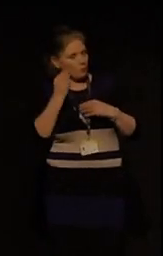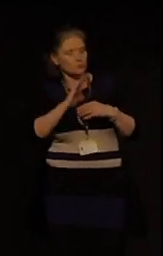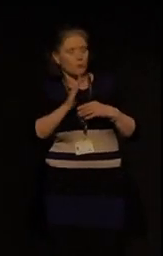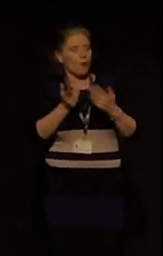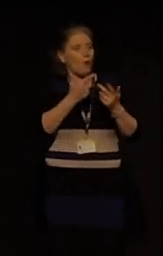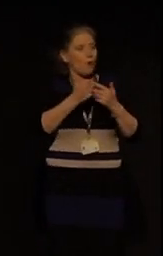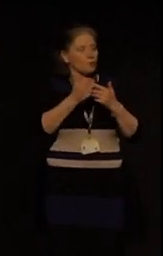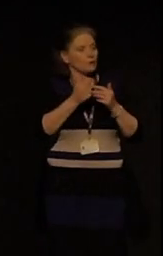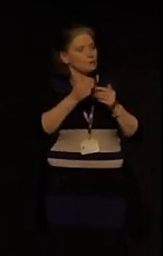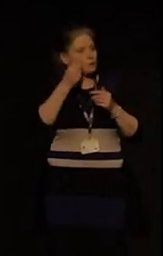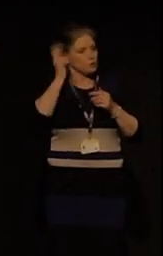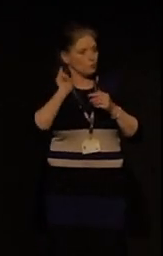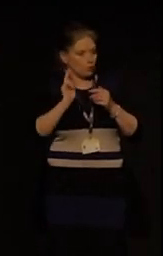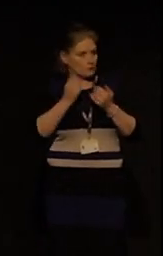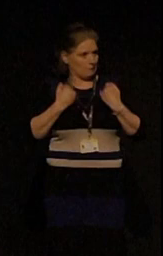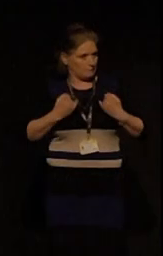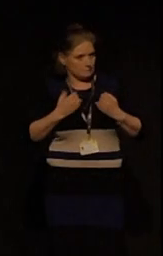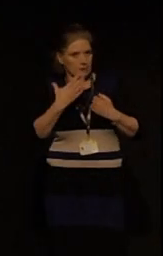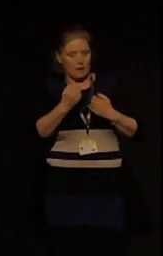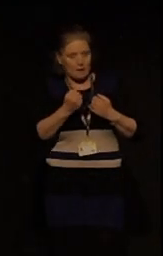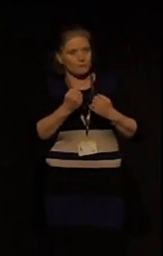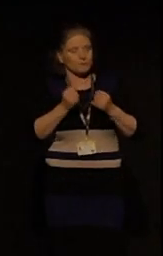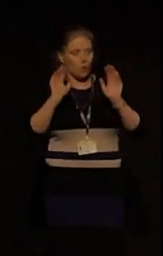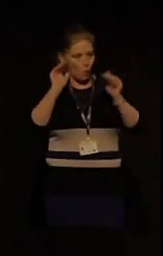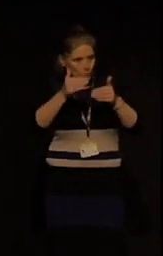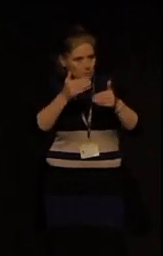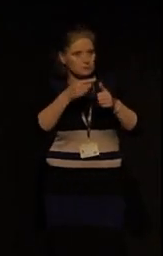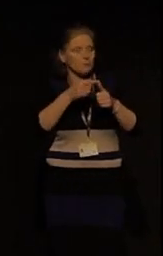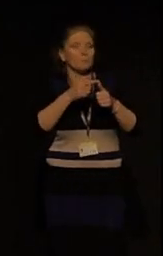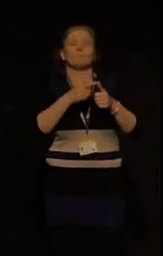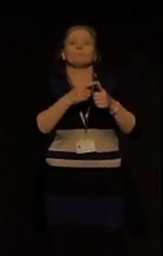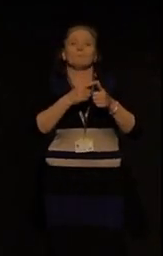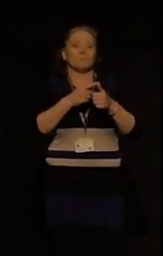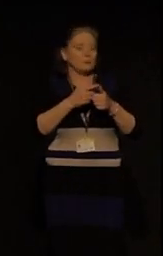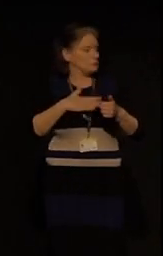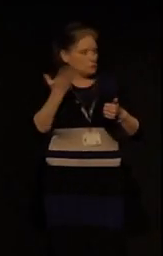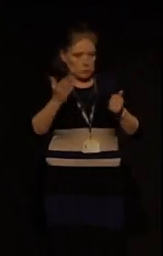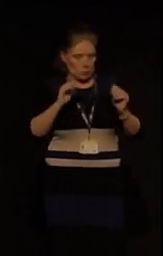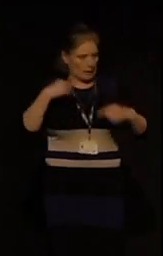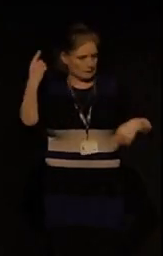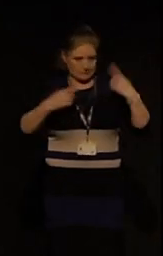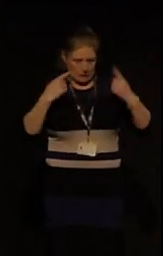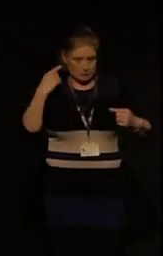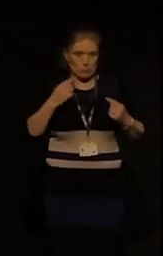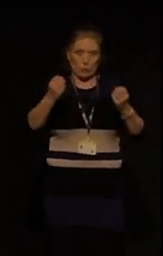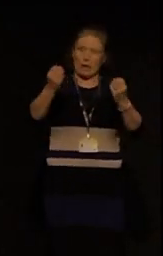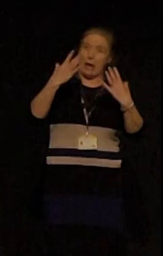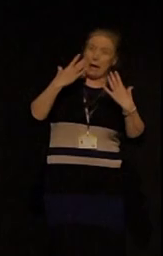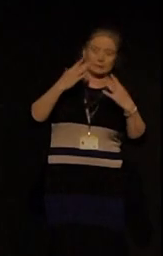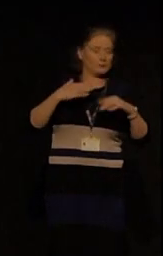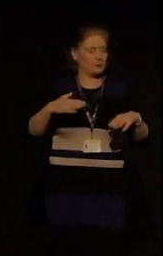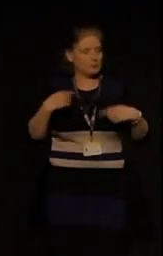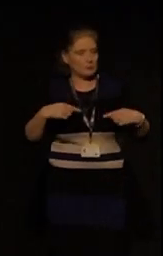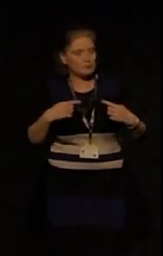other neurological diseases. You see it in autism. People with autism don't like loud sounds or bright lights. You see it